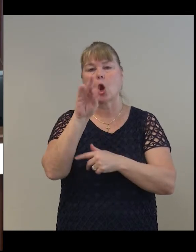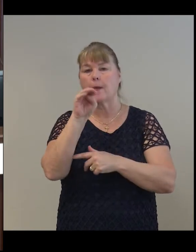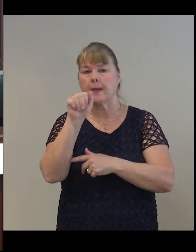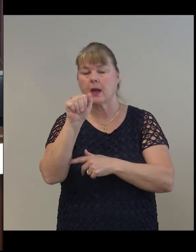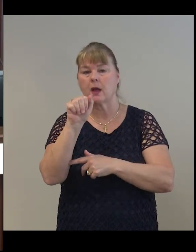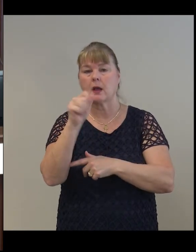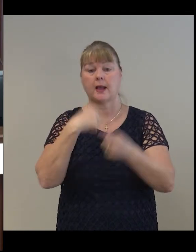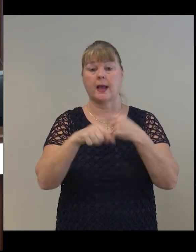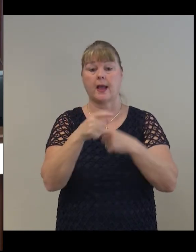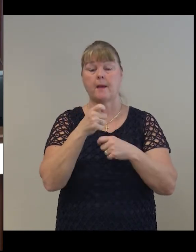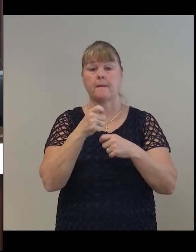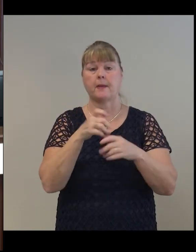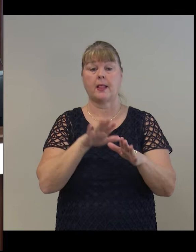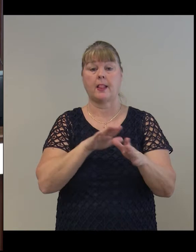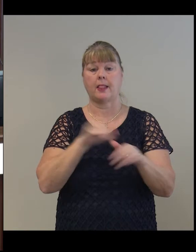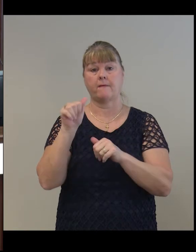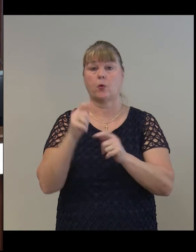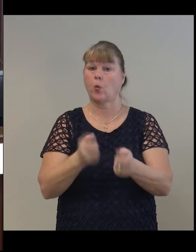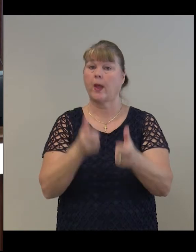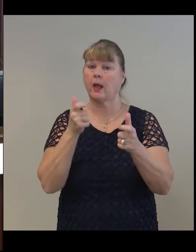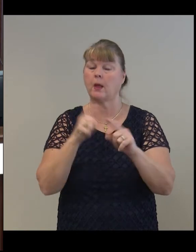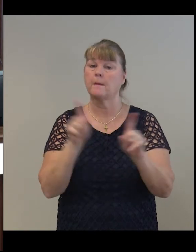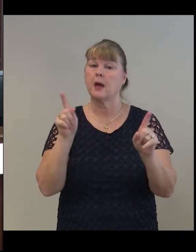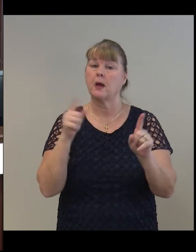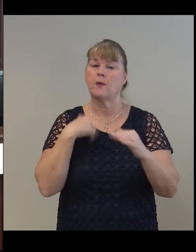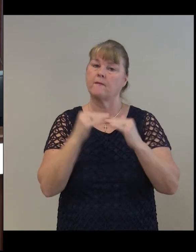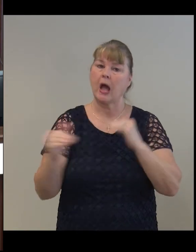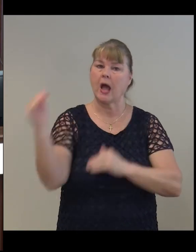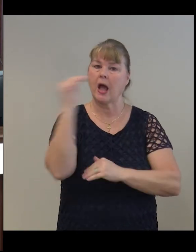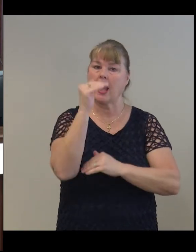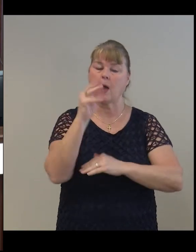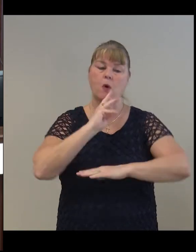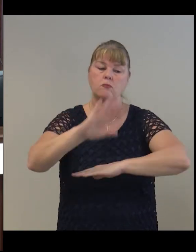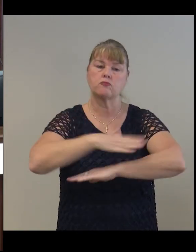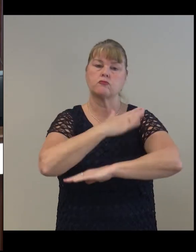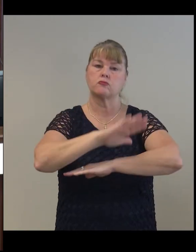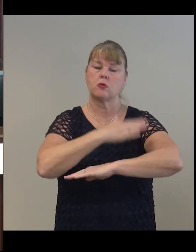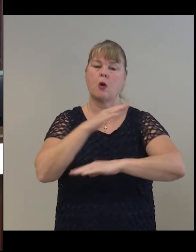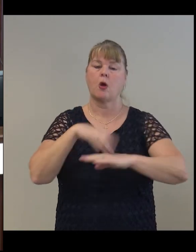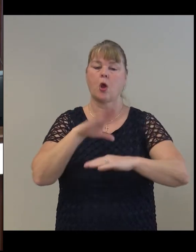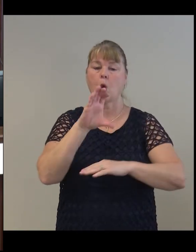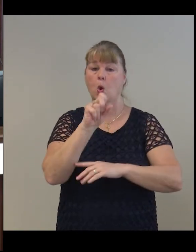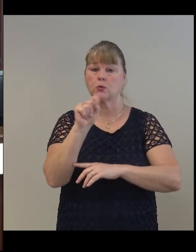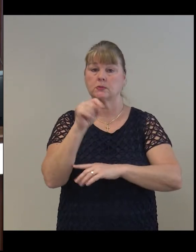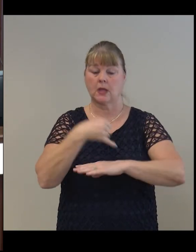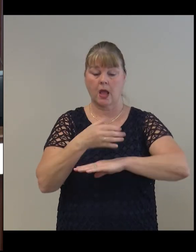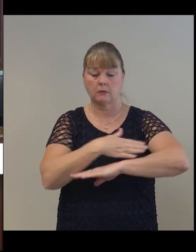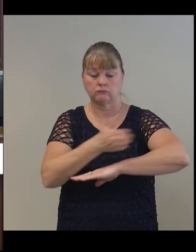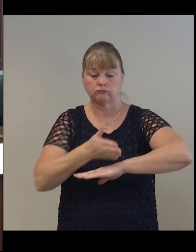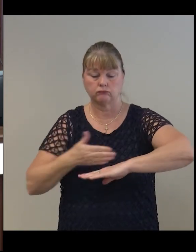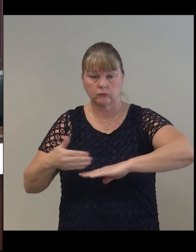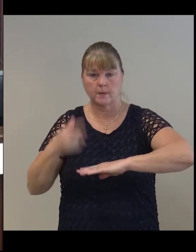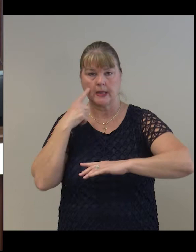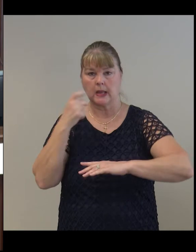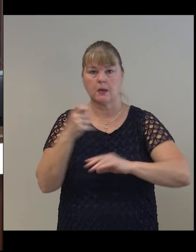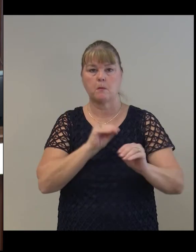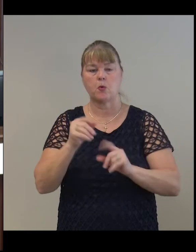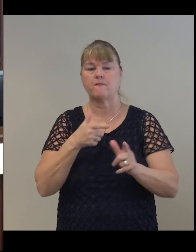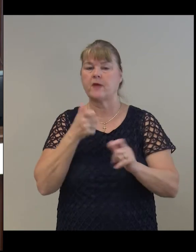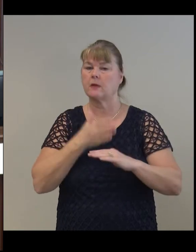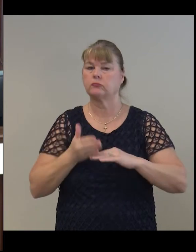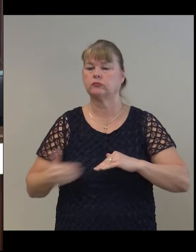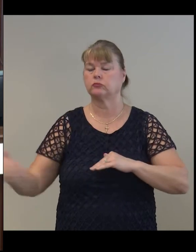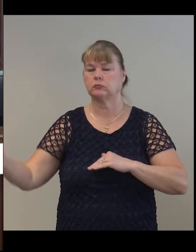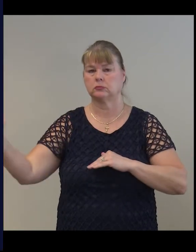on the coastline because it was able to move very, very fastly through our area. And then the